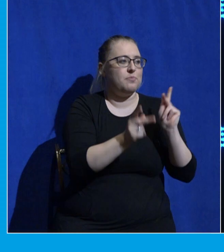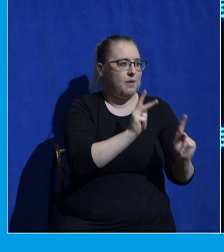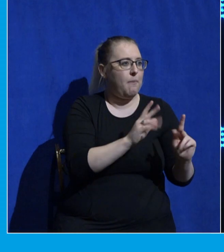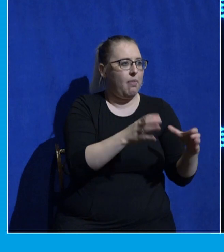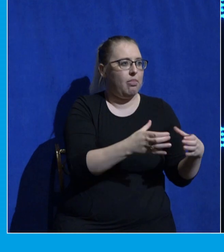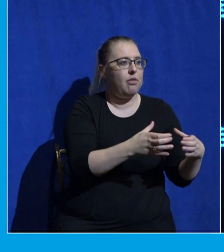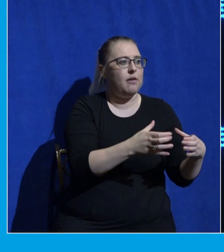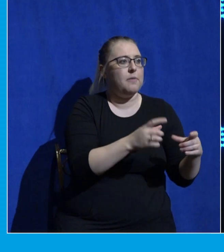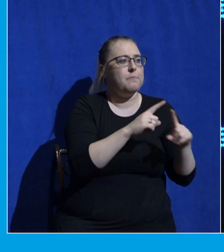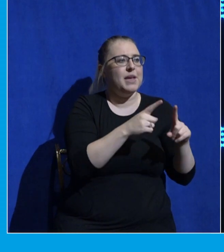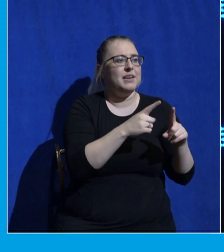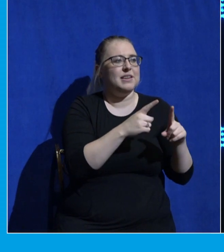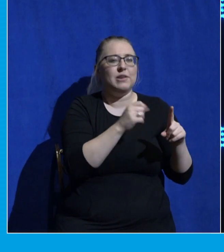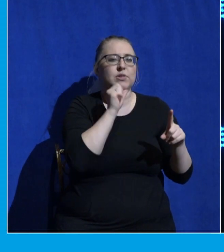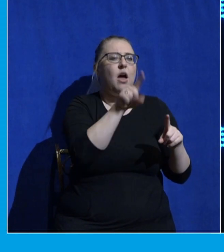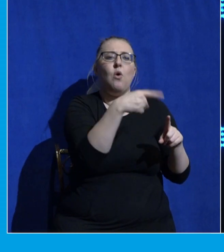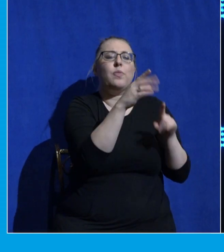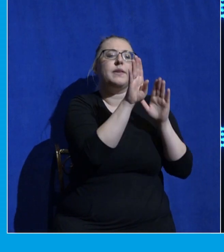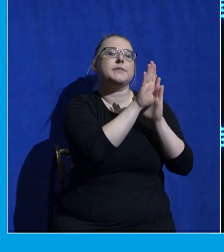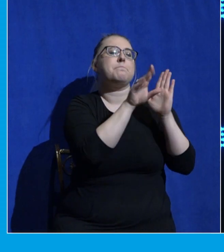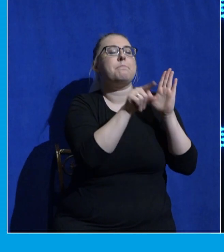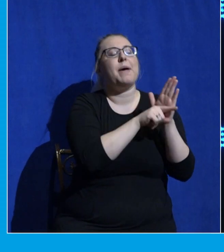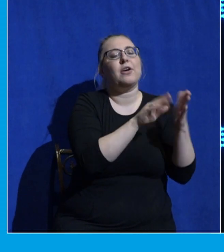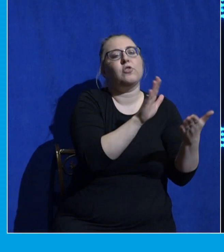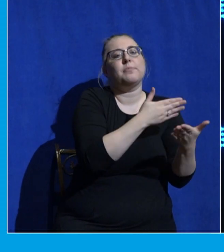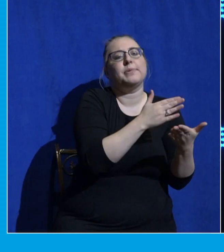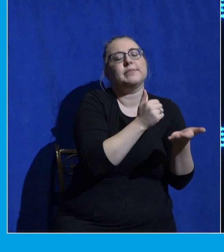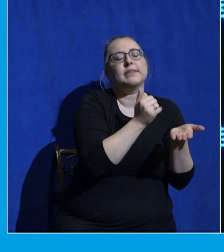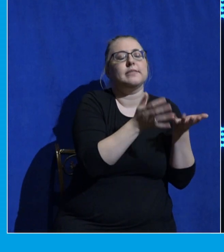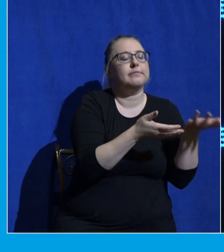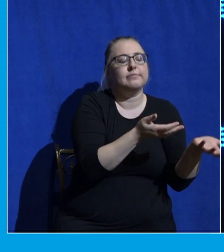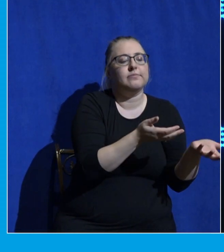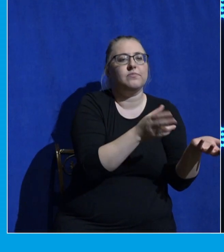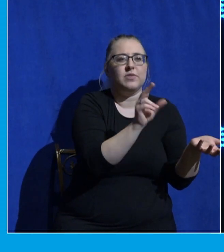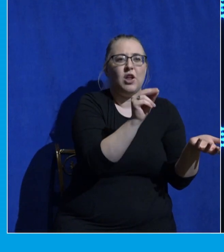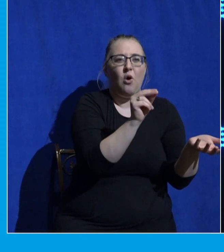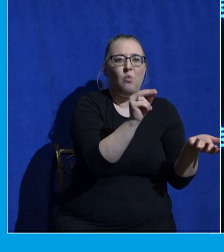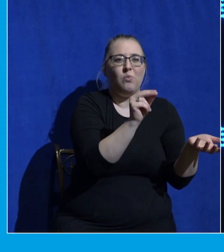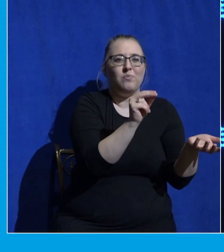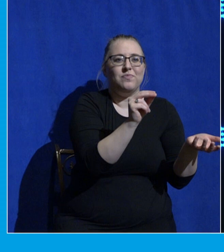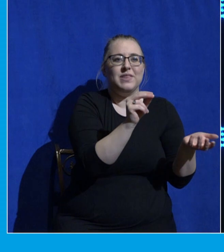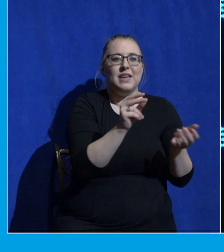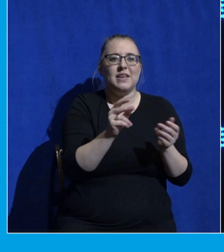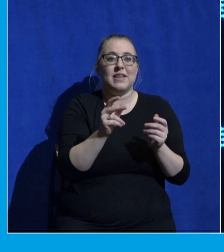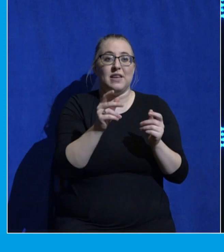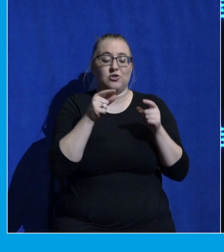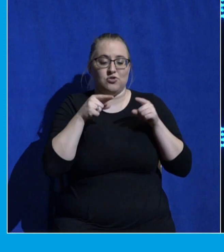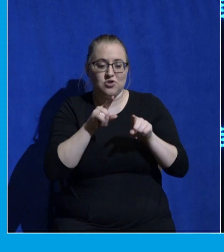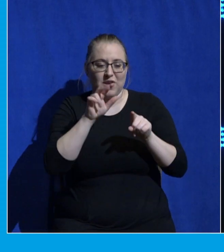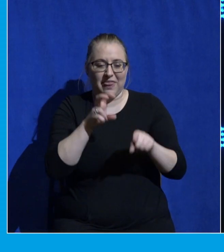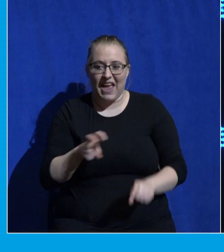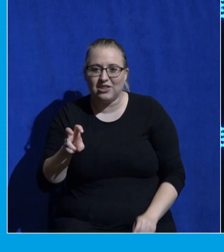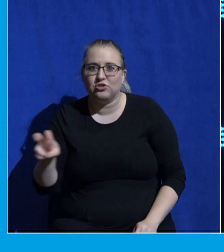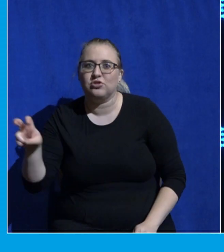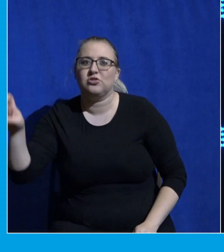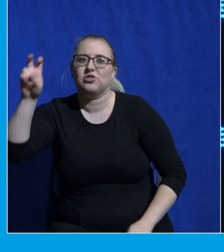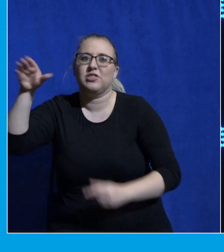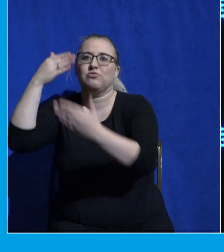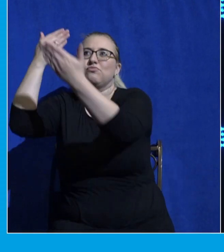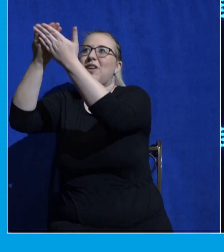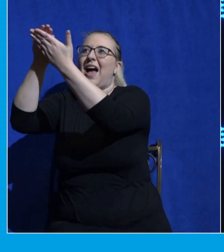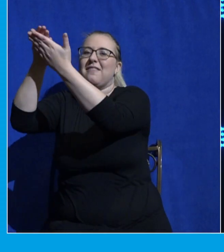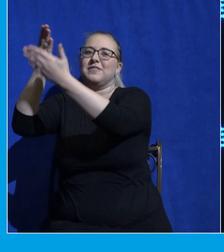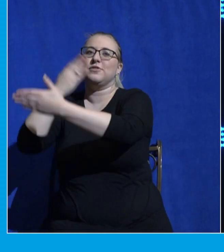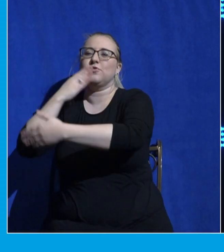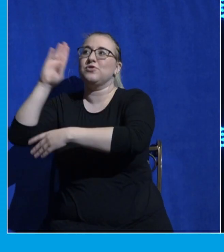music. Because the people of God, when they were on this journey, they needed to be reminded of the character of God because the road